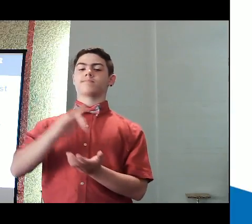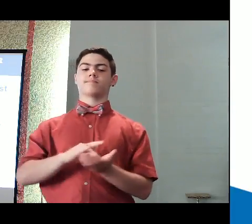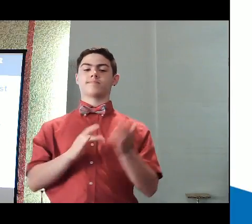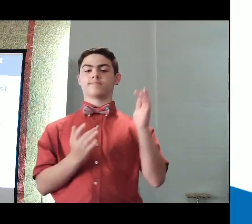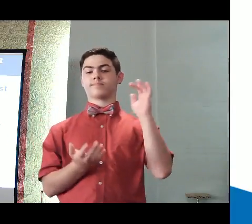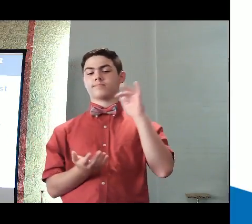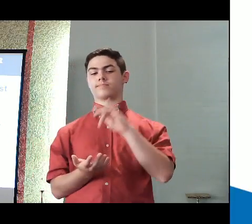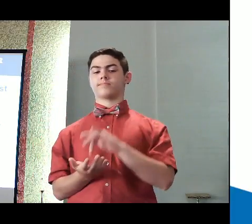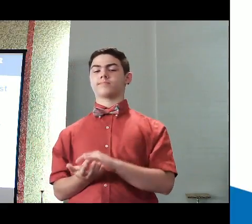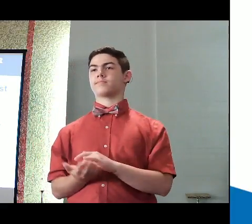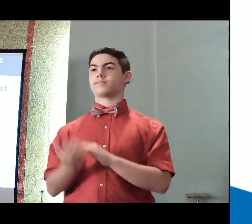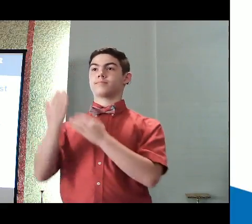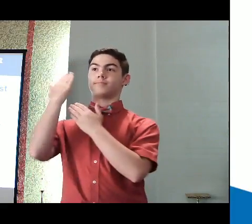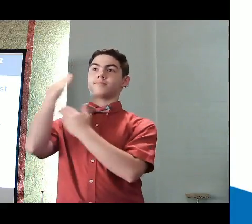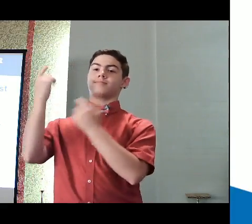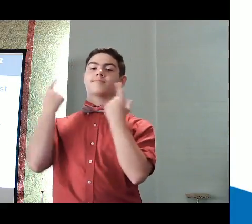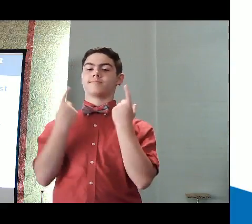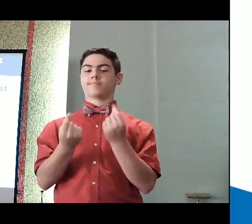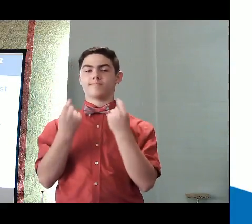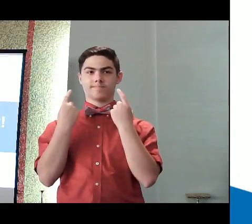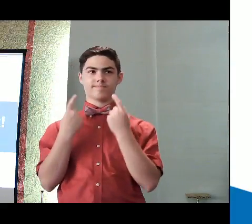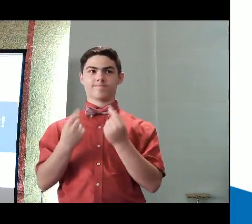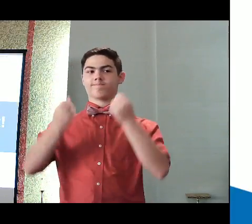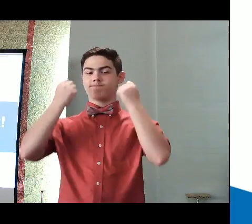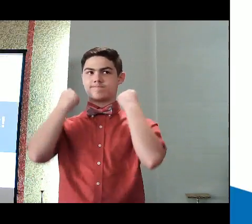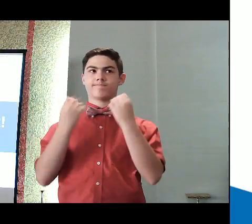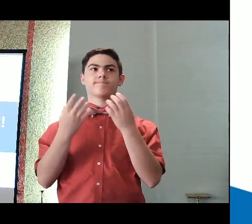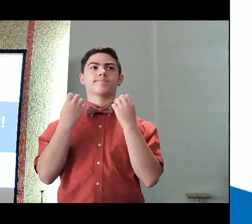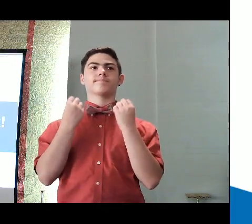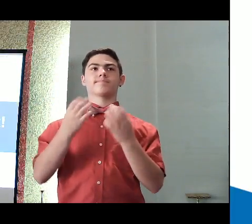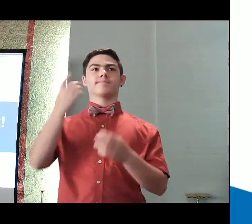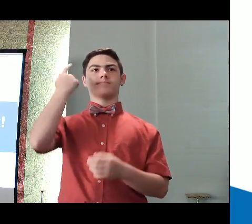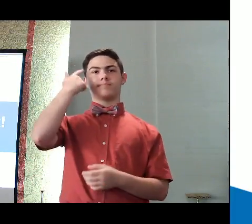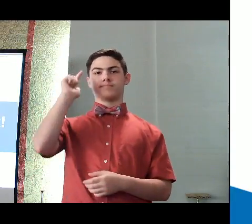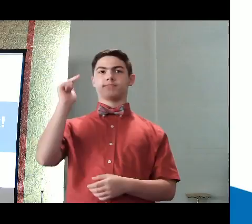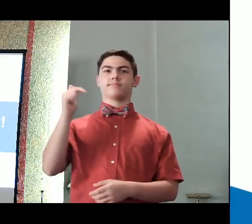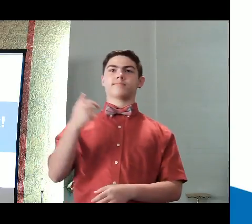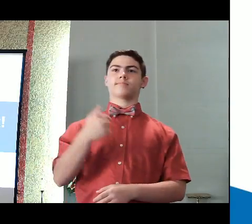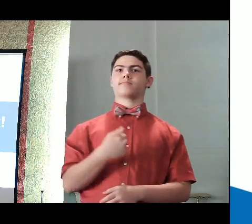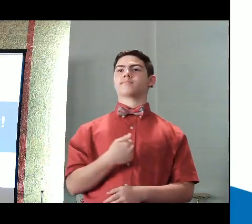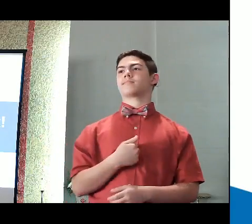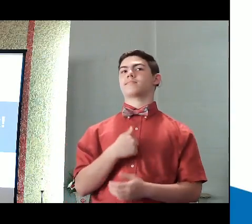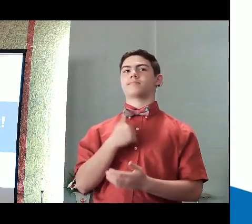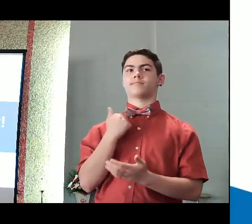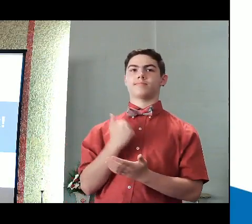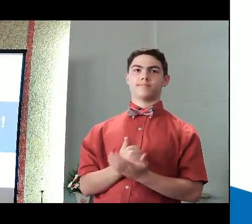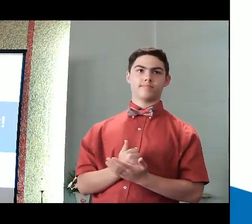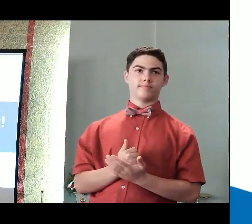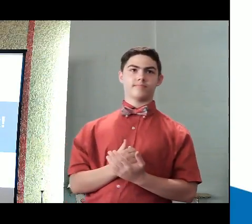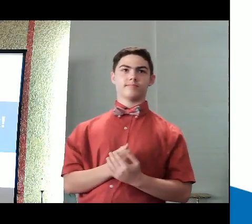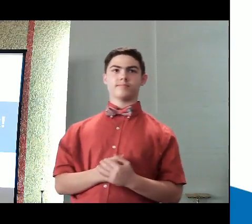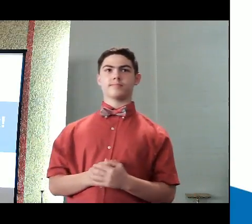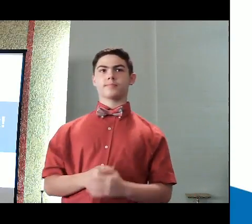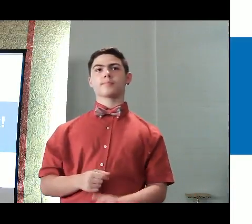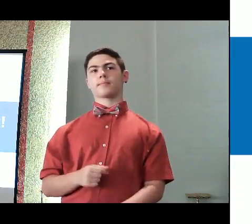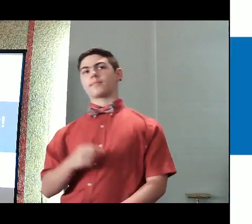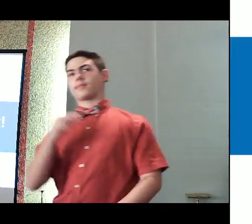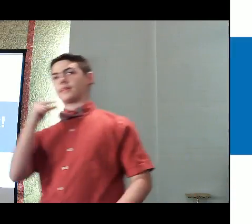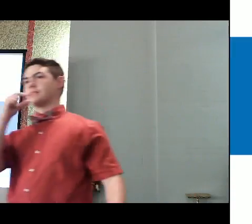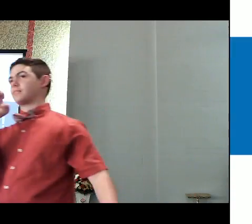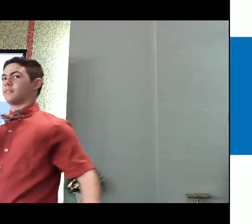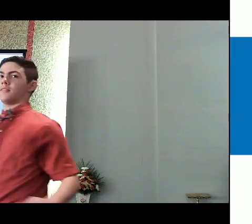soul winner for Jesus. He's done so much for me.